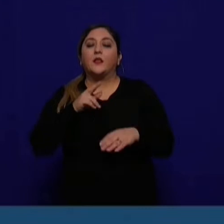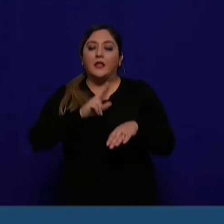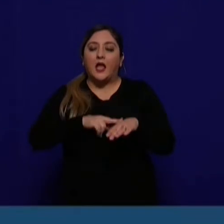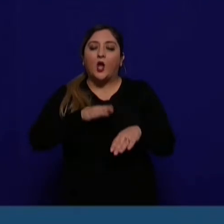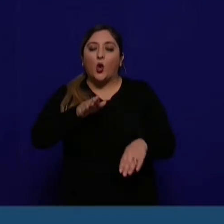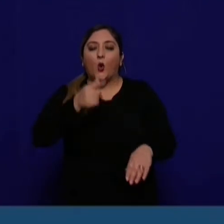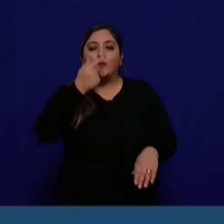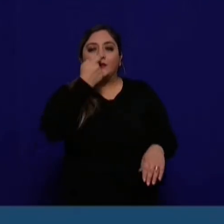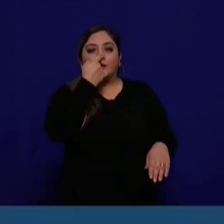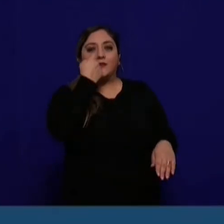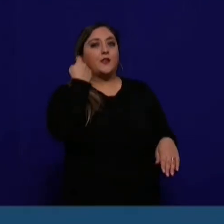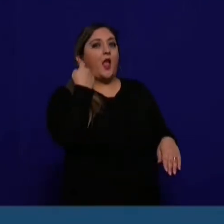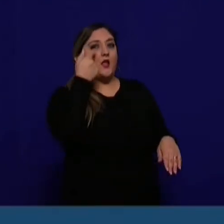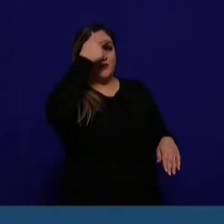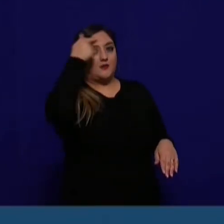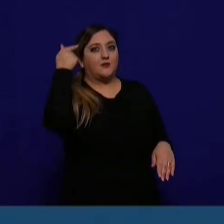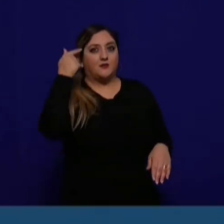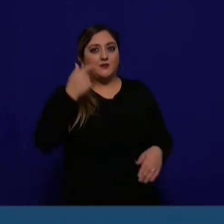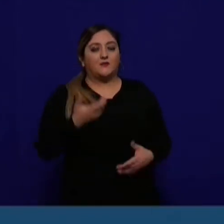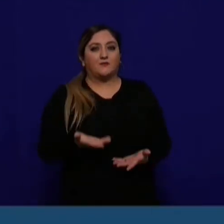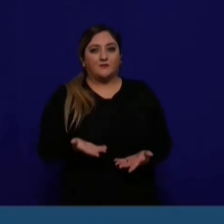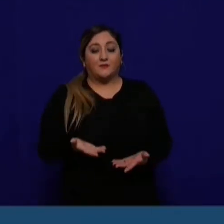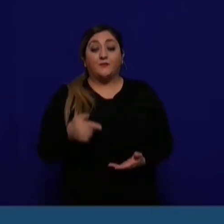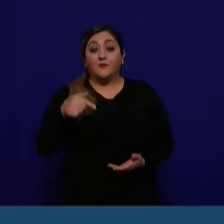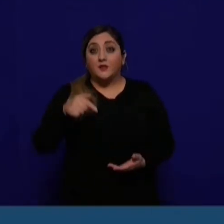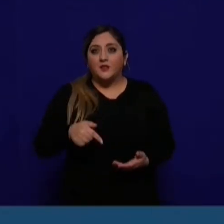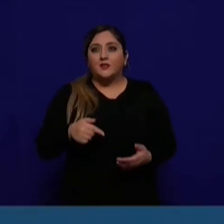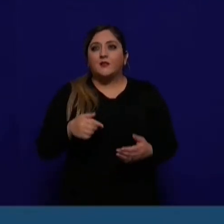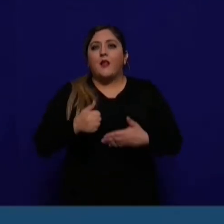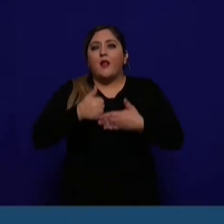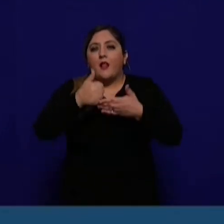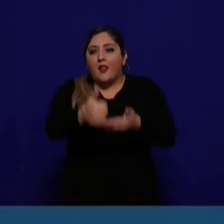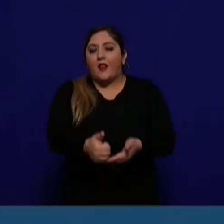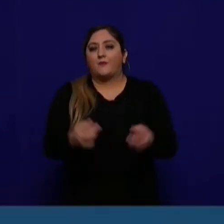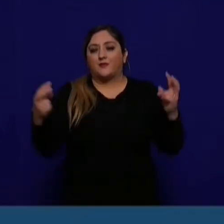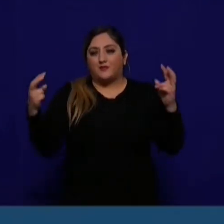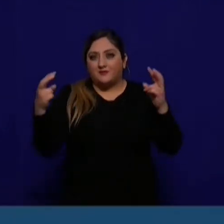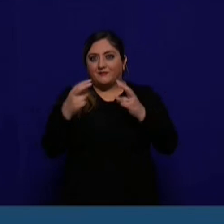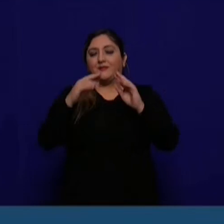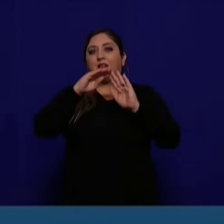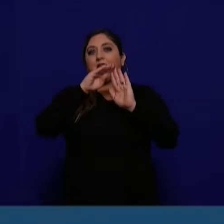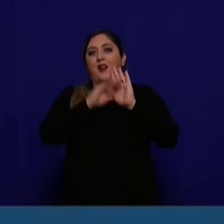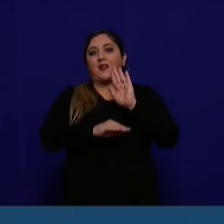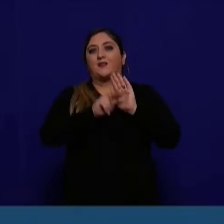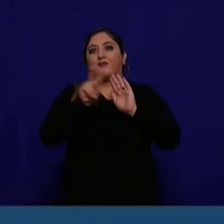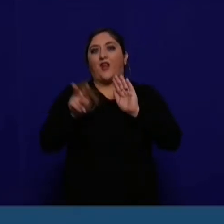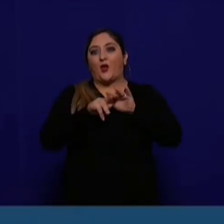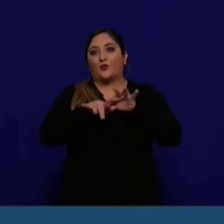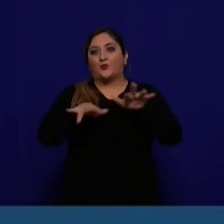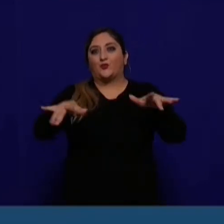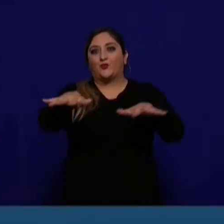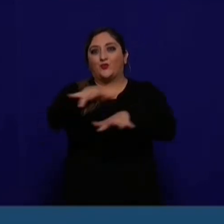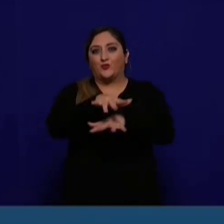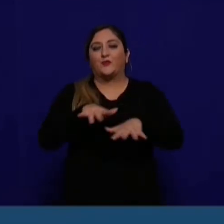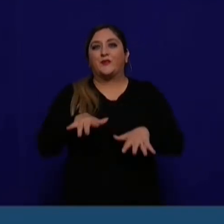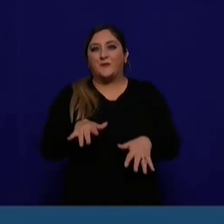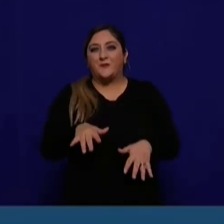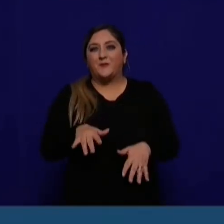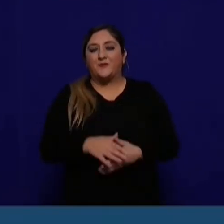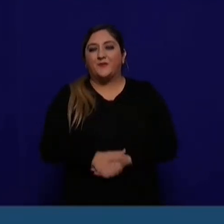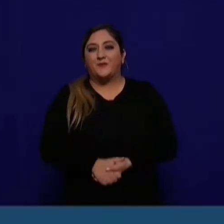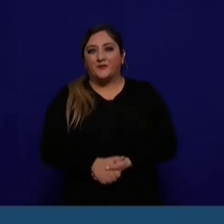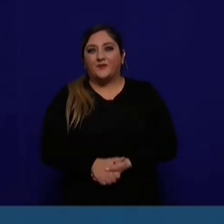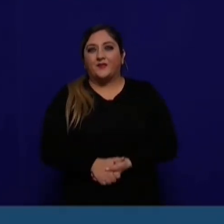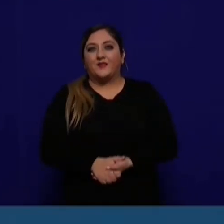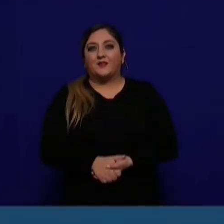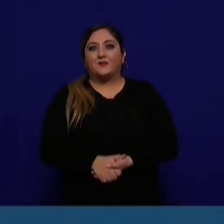is the digital tool to fight COVID spread, which is very important also as we are advancing towards